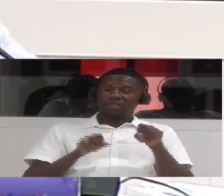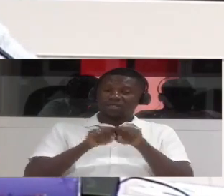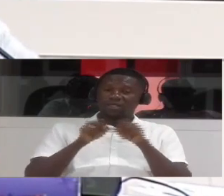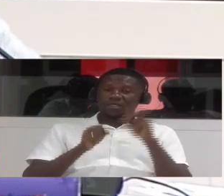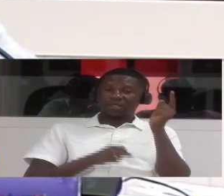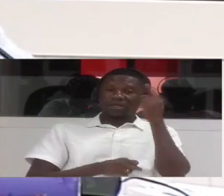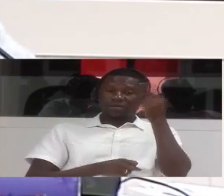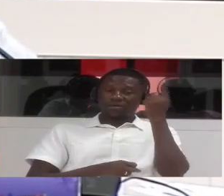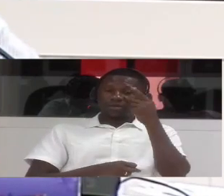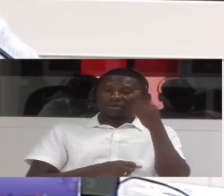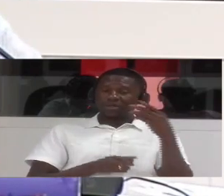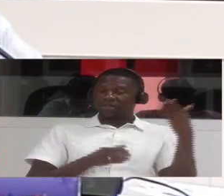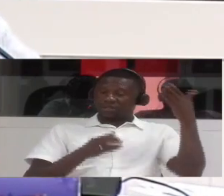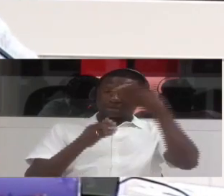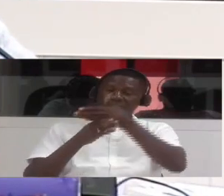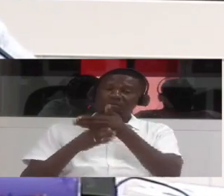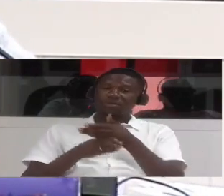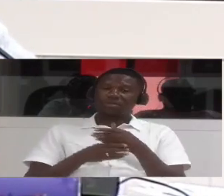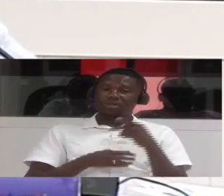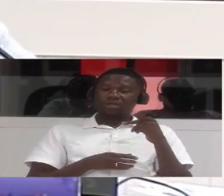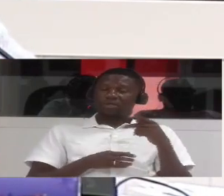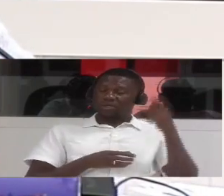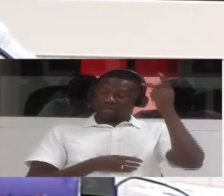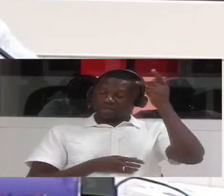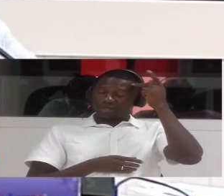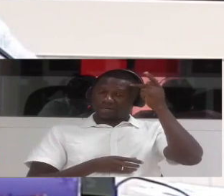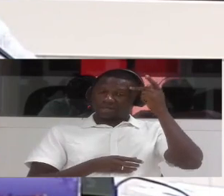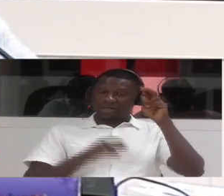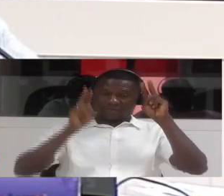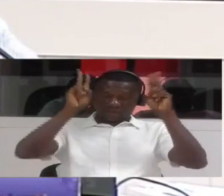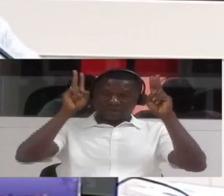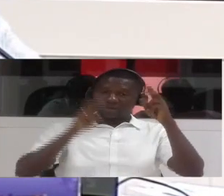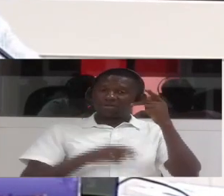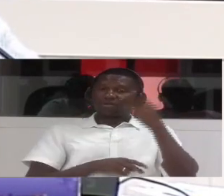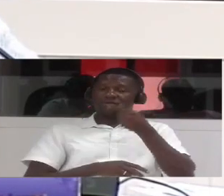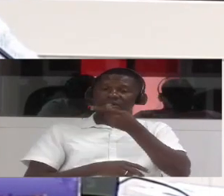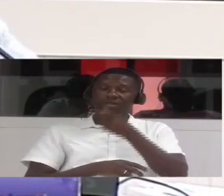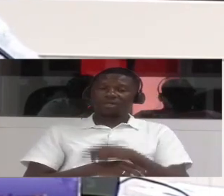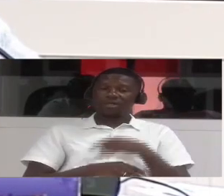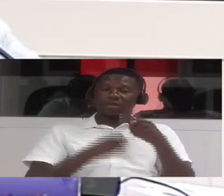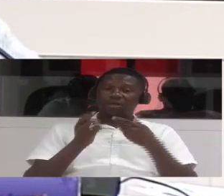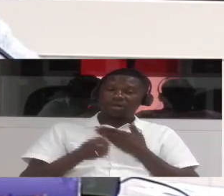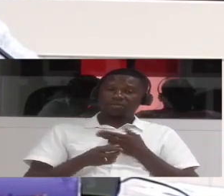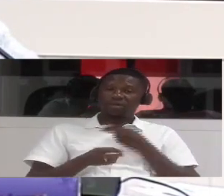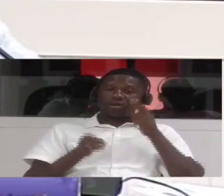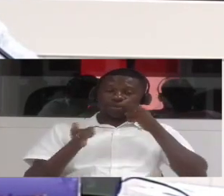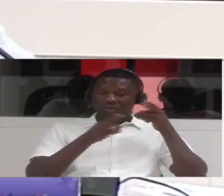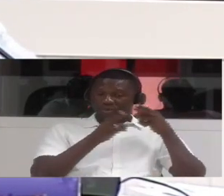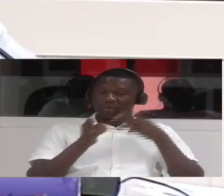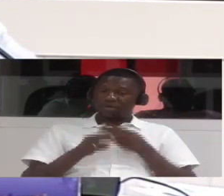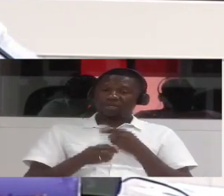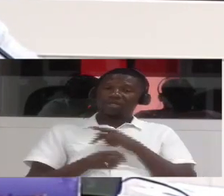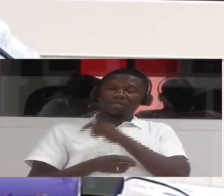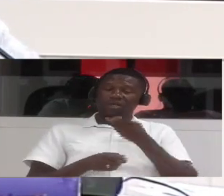the native village of President JAMMEH, and then there were some gun shots, and then they got arrested for